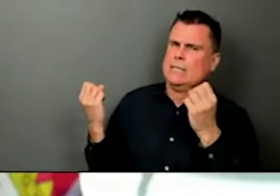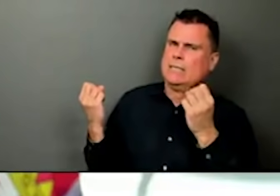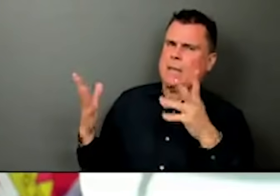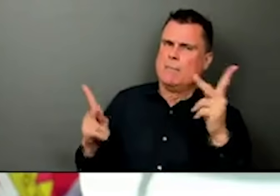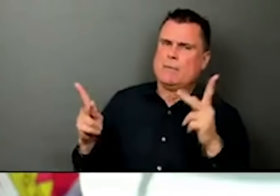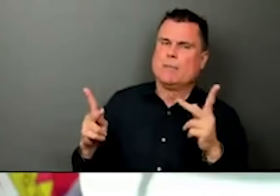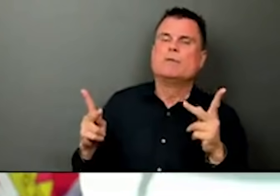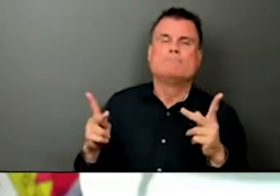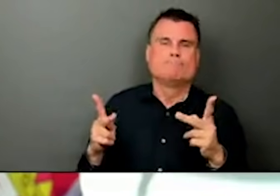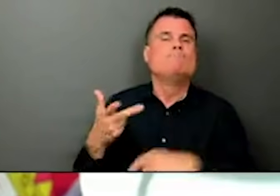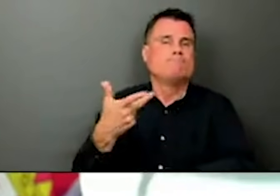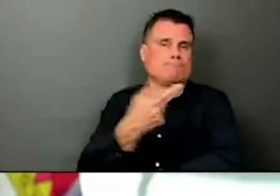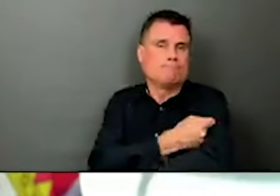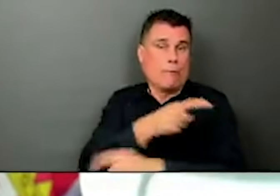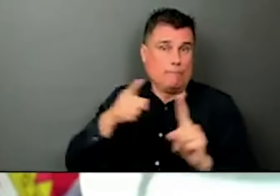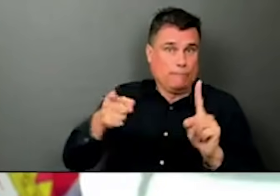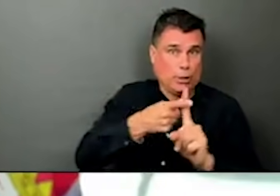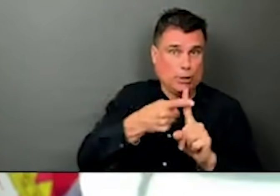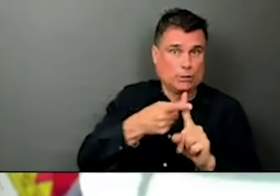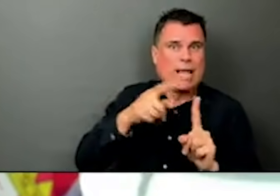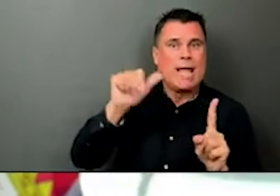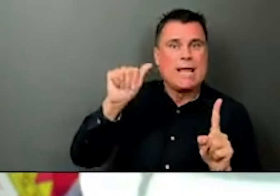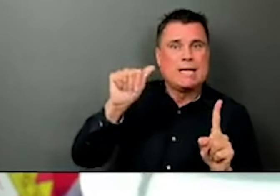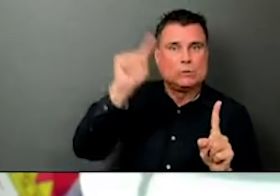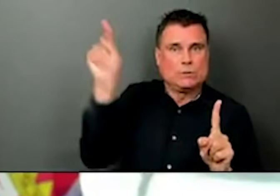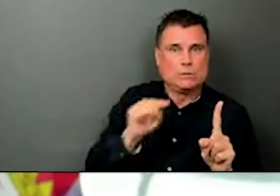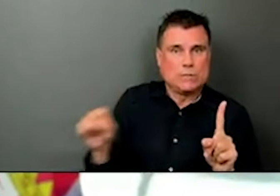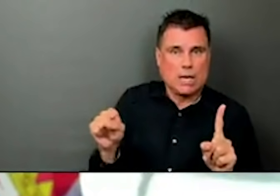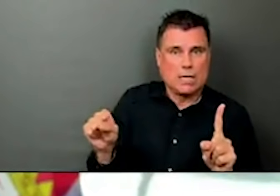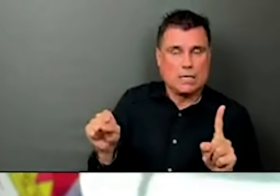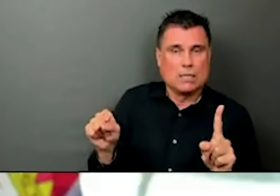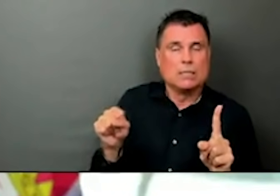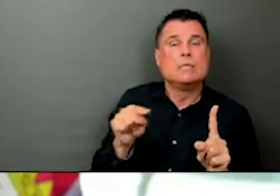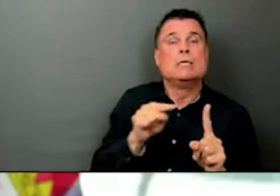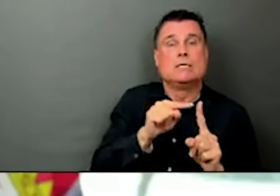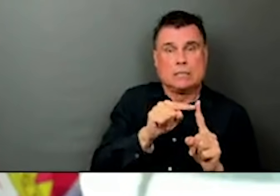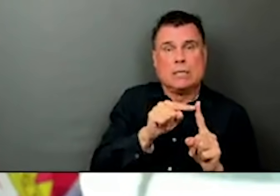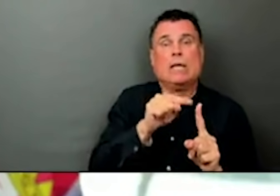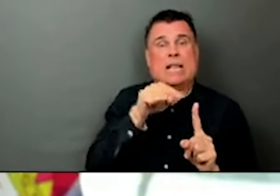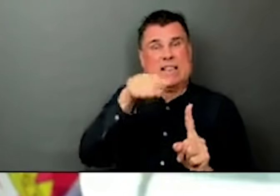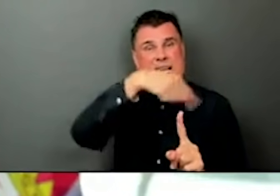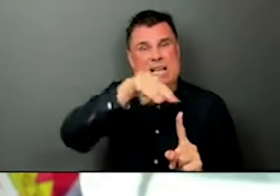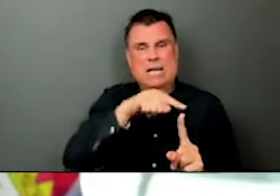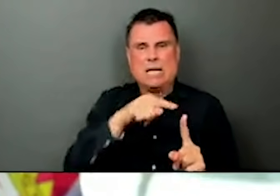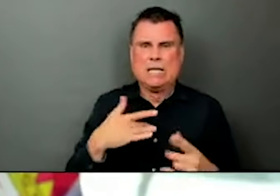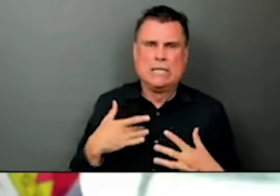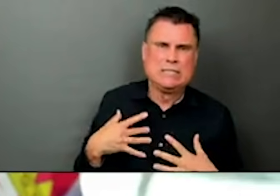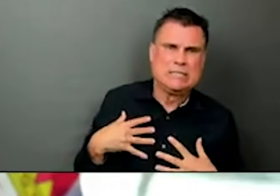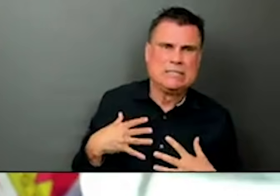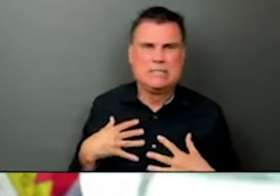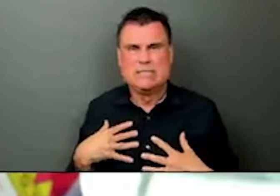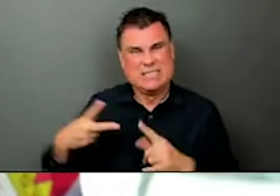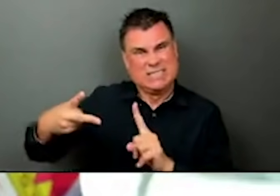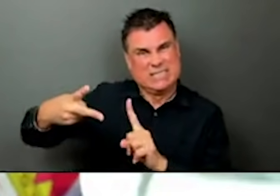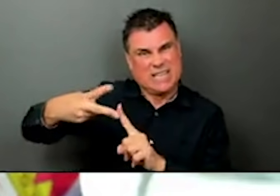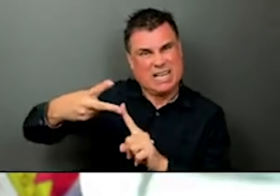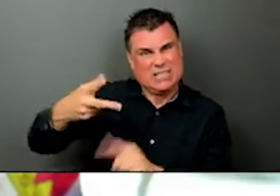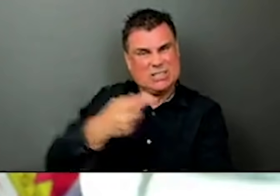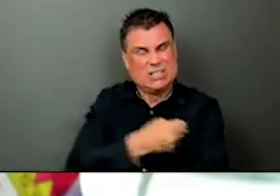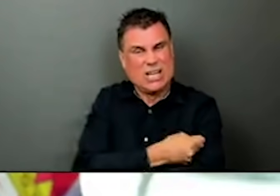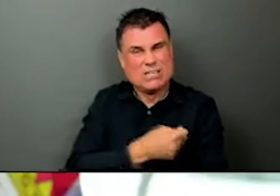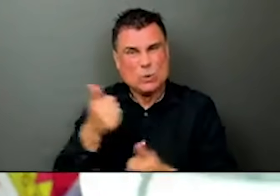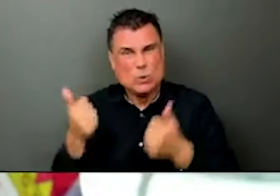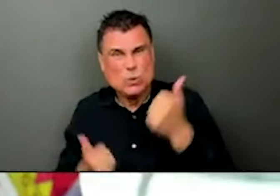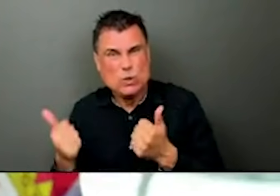for the second dose as well or switch to an mRNA vaccine instead. That data from the UK suggests that 2 doses of AZ are